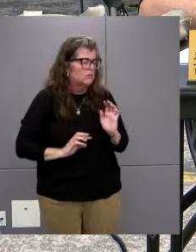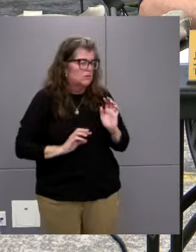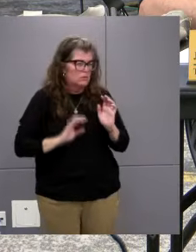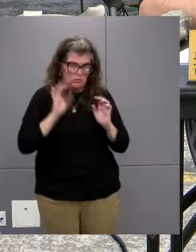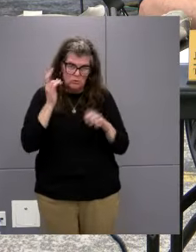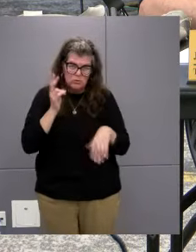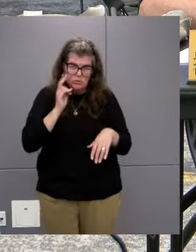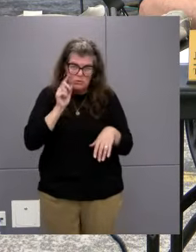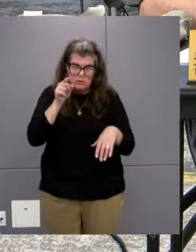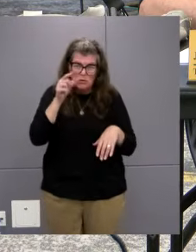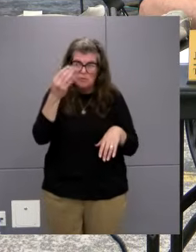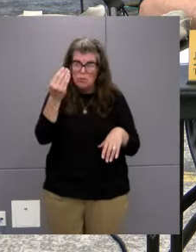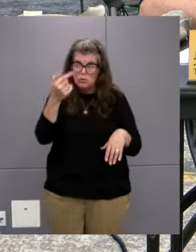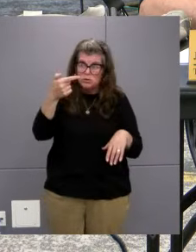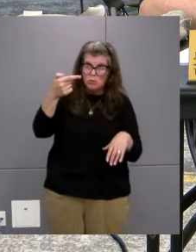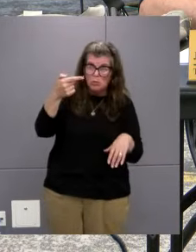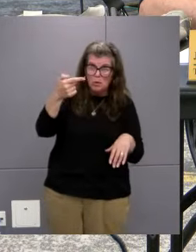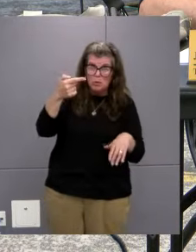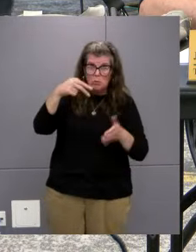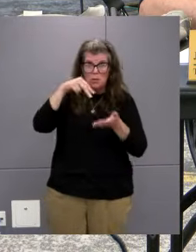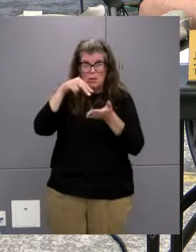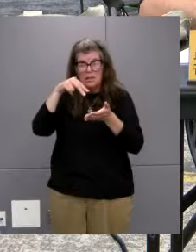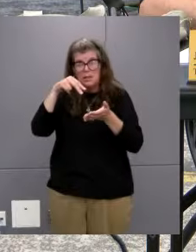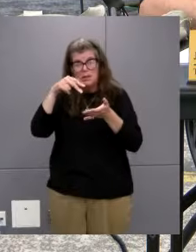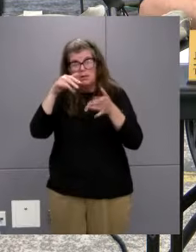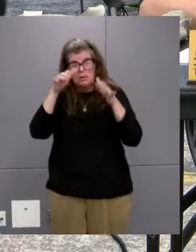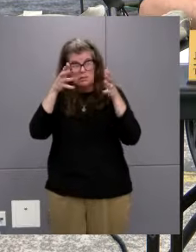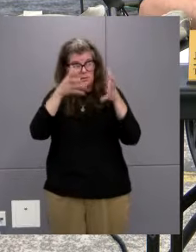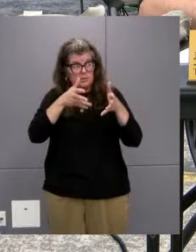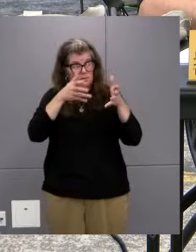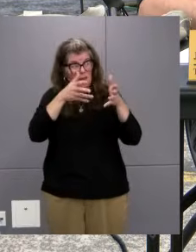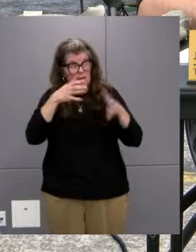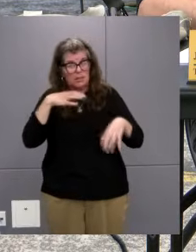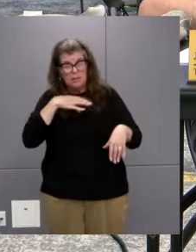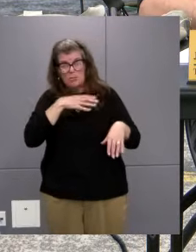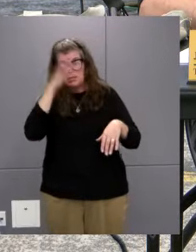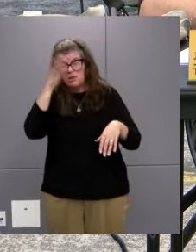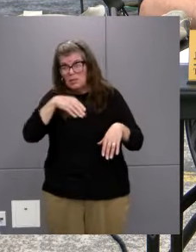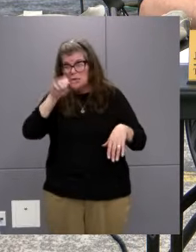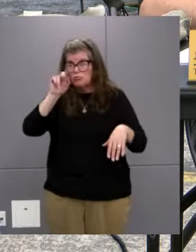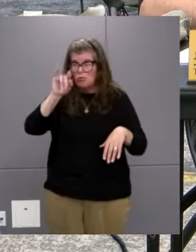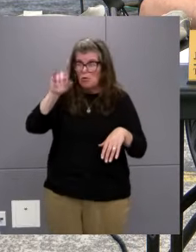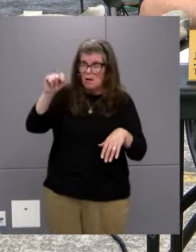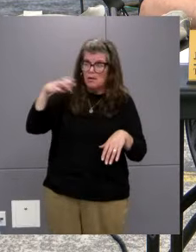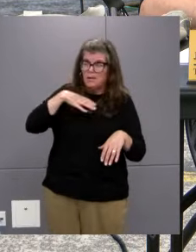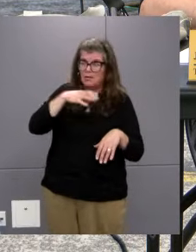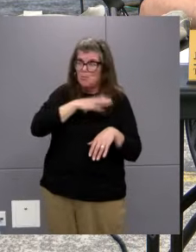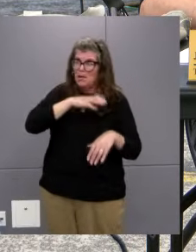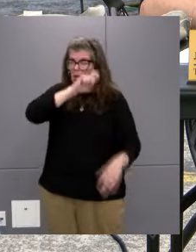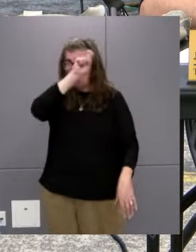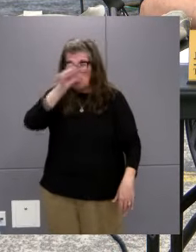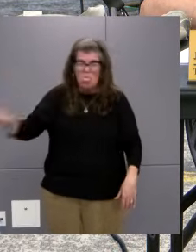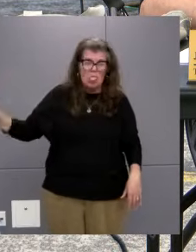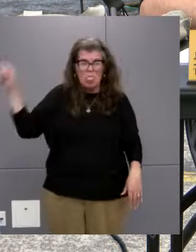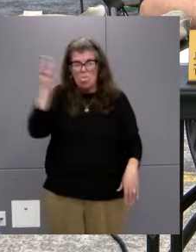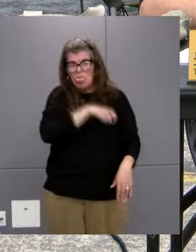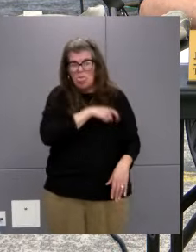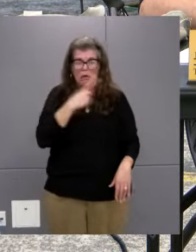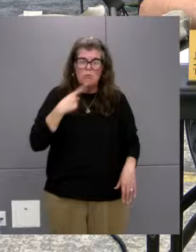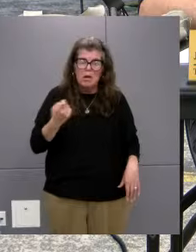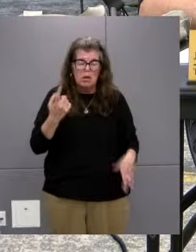right there, where you've got a 1421 Standing Committee, Finance/Audit Committee with a big red slash through it. What does that mean?